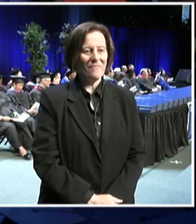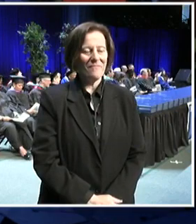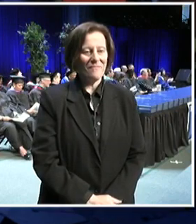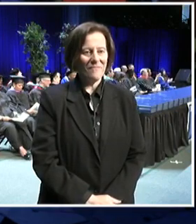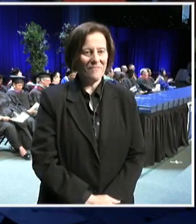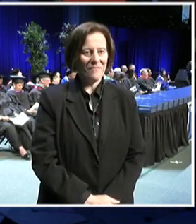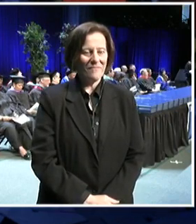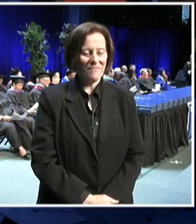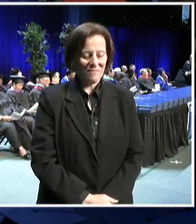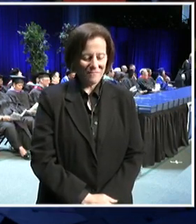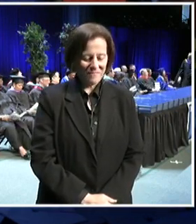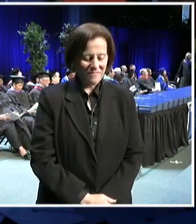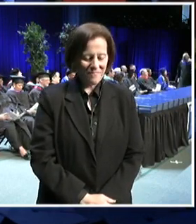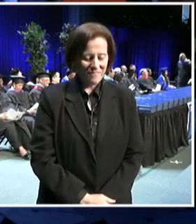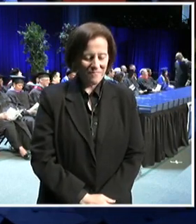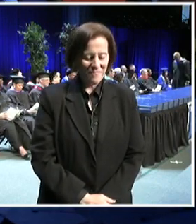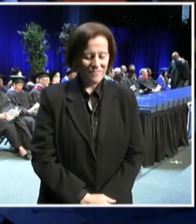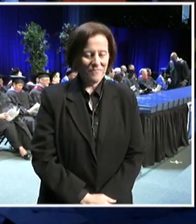Thank you.